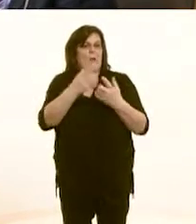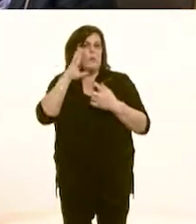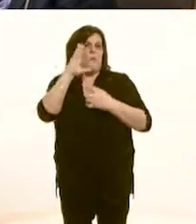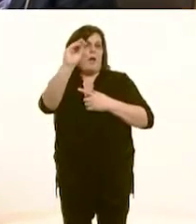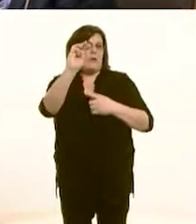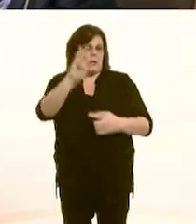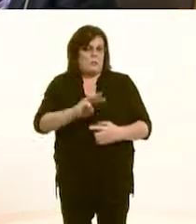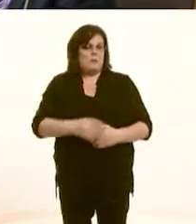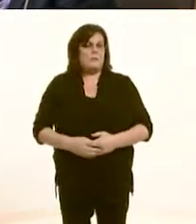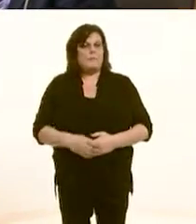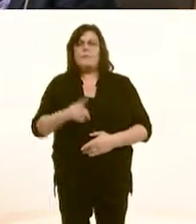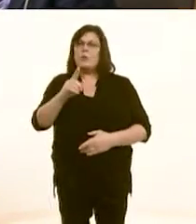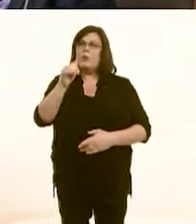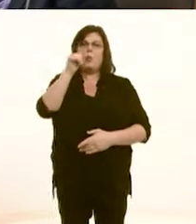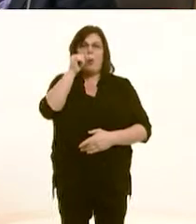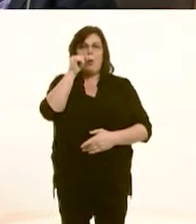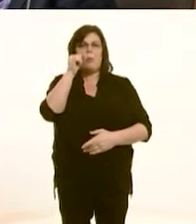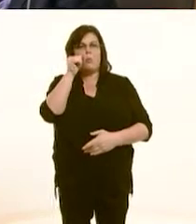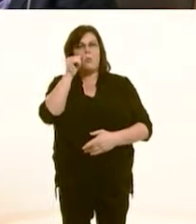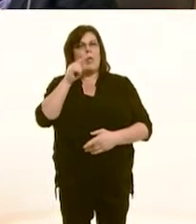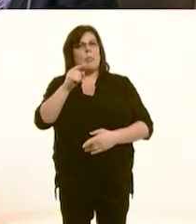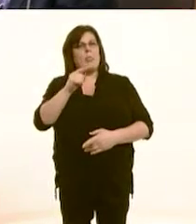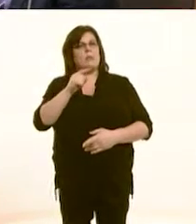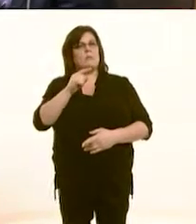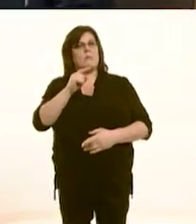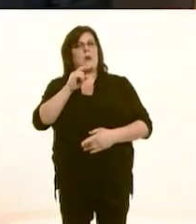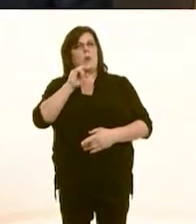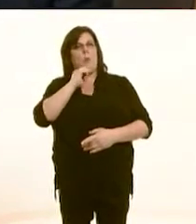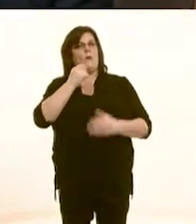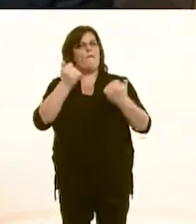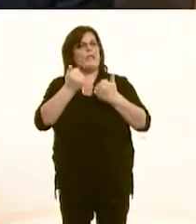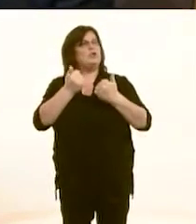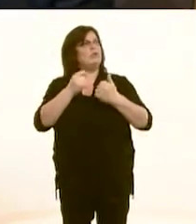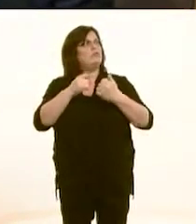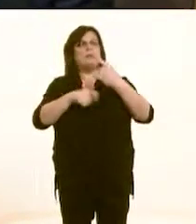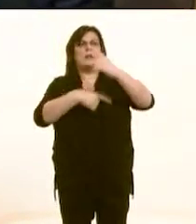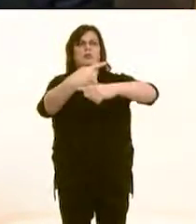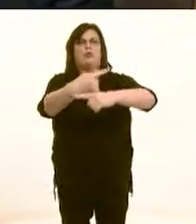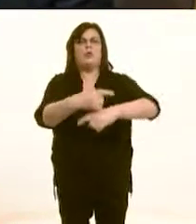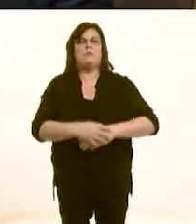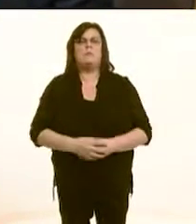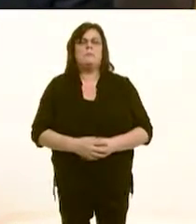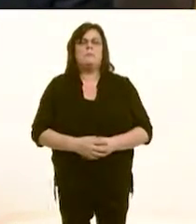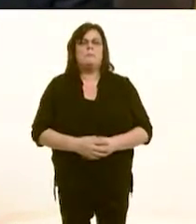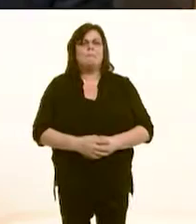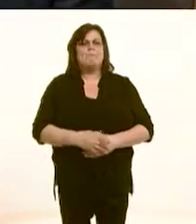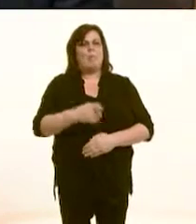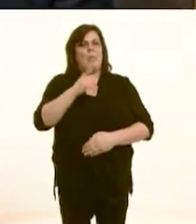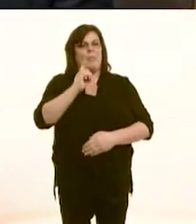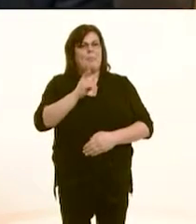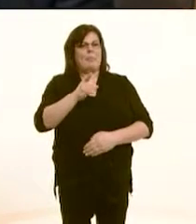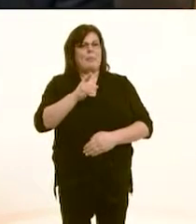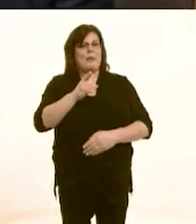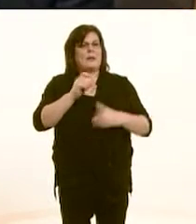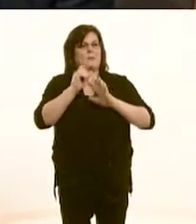a scheme, as a member will know, that we're rolling out towards the middle of next year. Without that scheme, of course, it's right to say